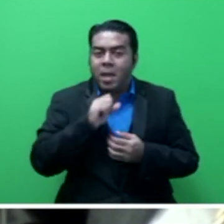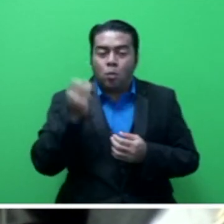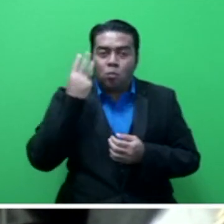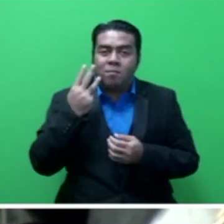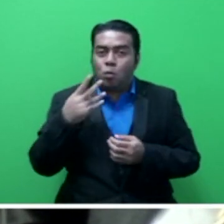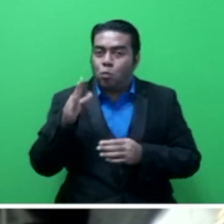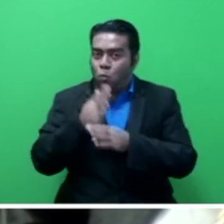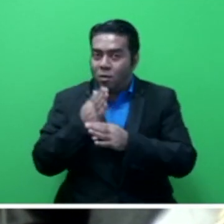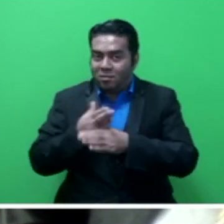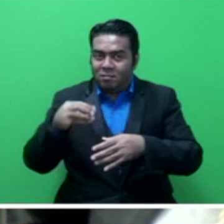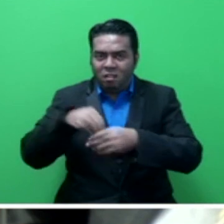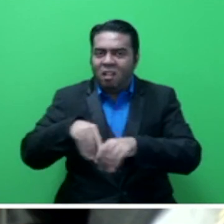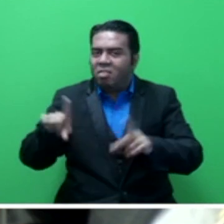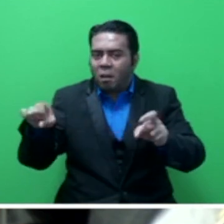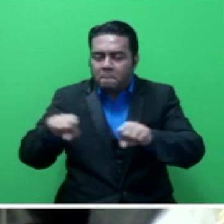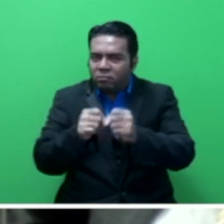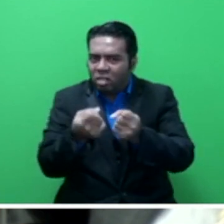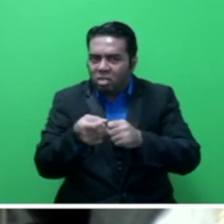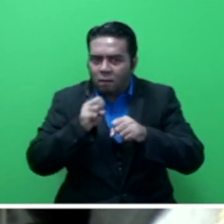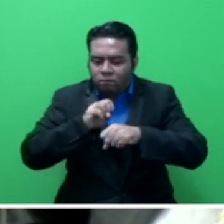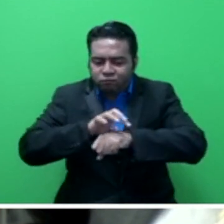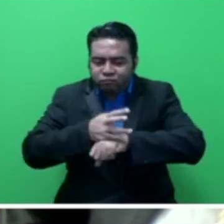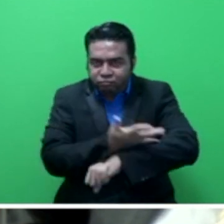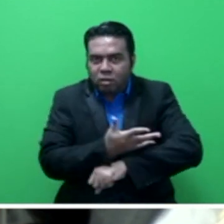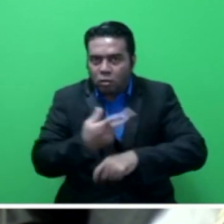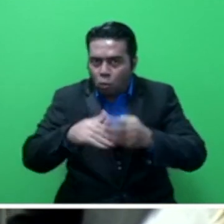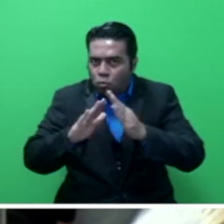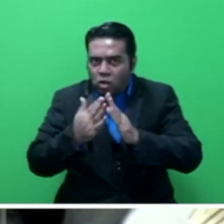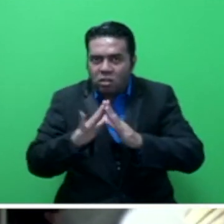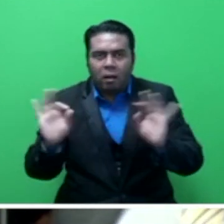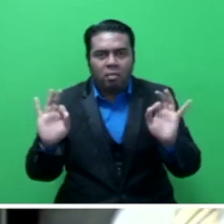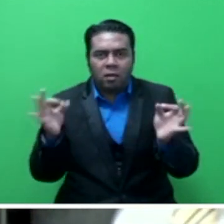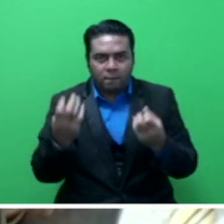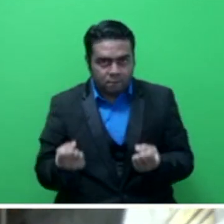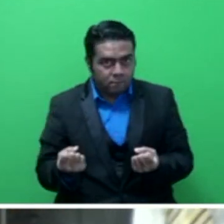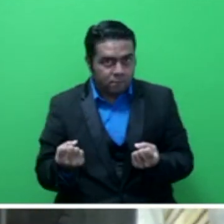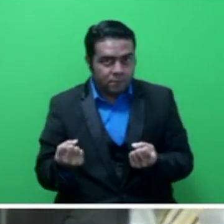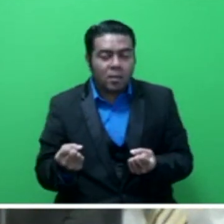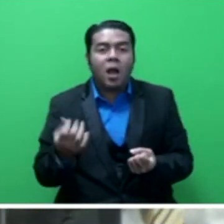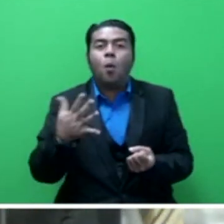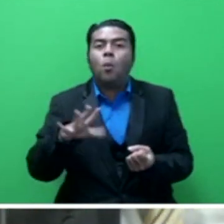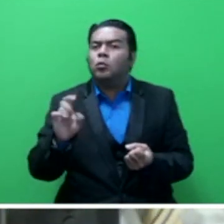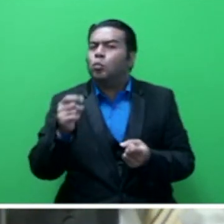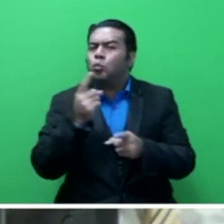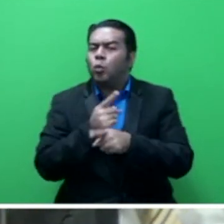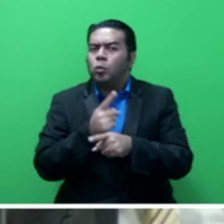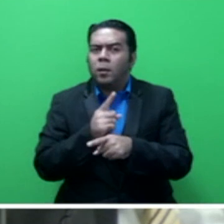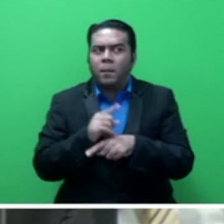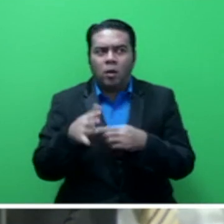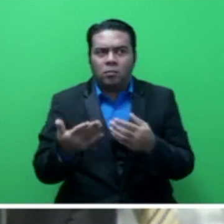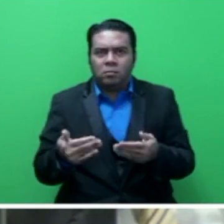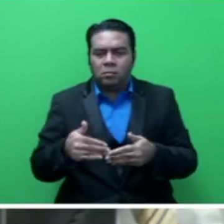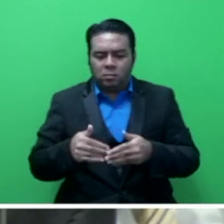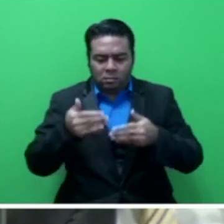we've not had a breach leading to a case in the community. Honorable Speaker, I want to touch again on this topic of a layered